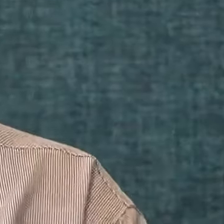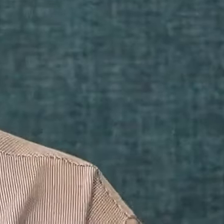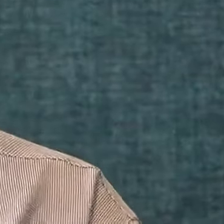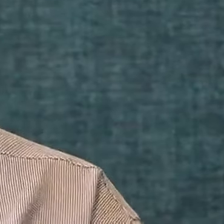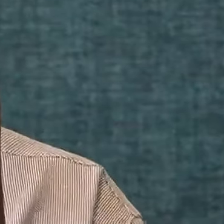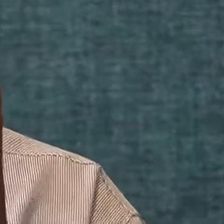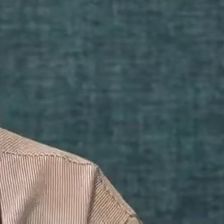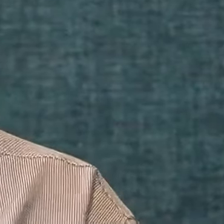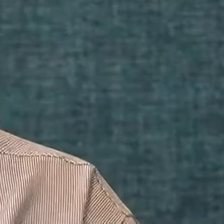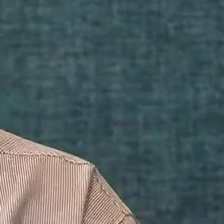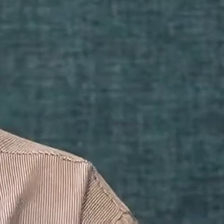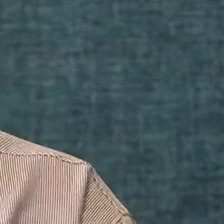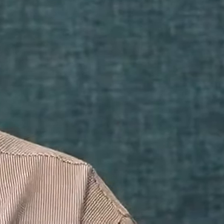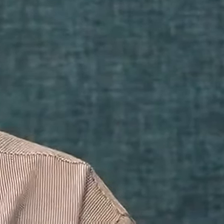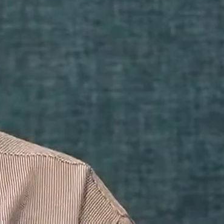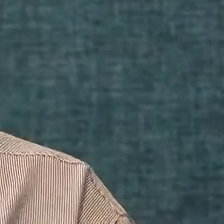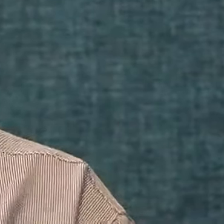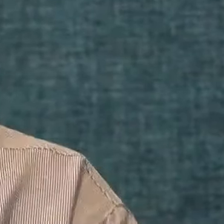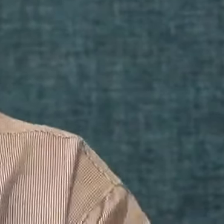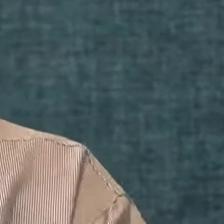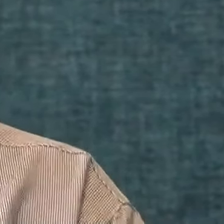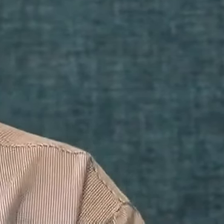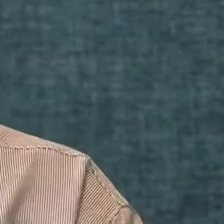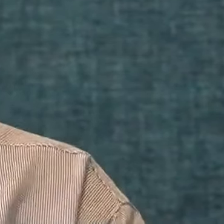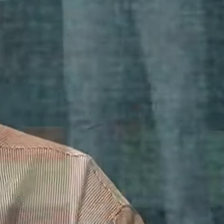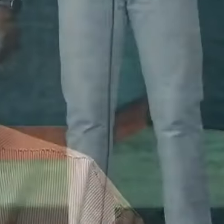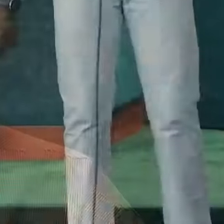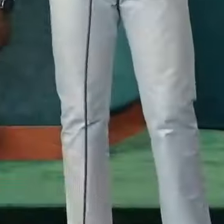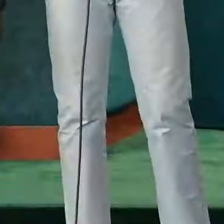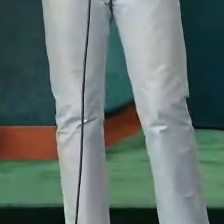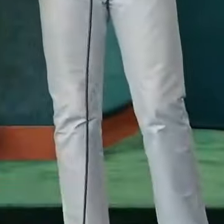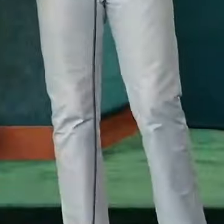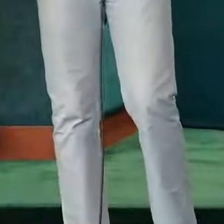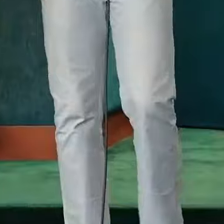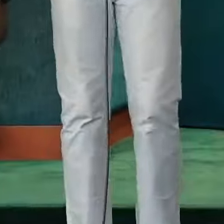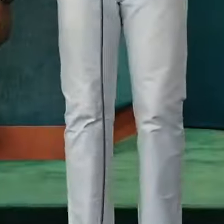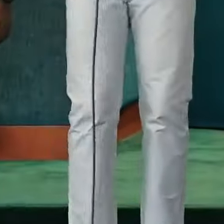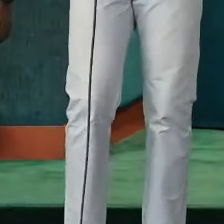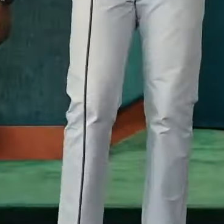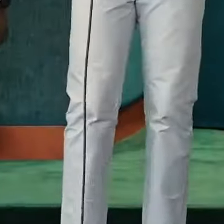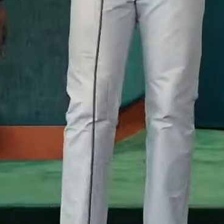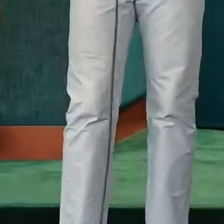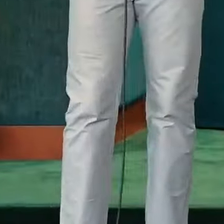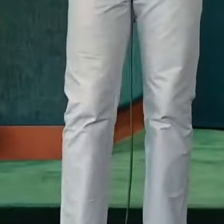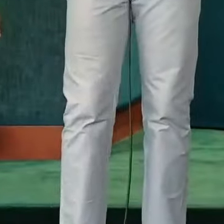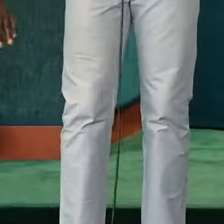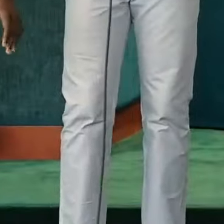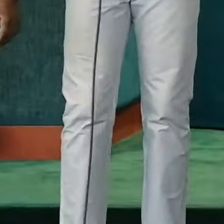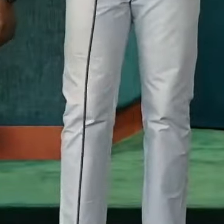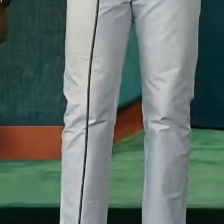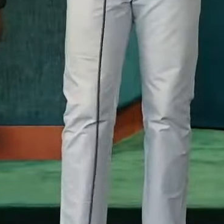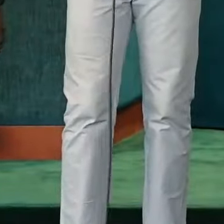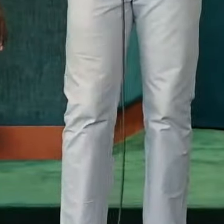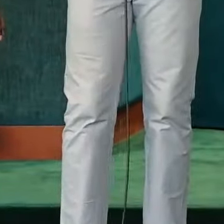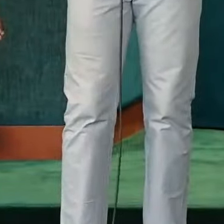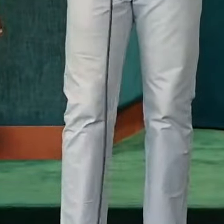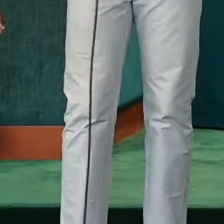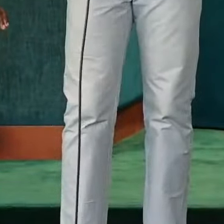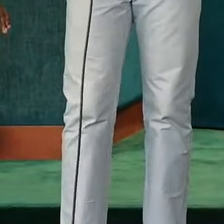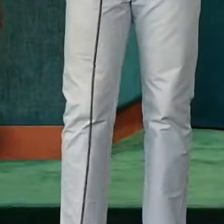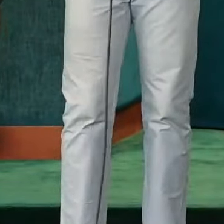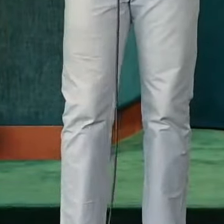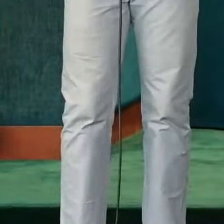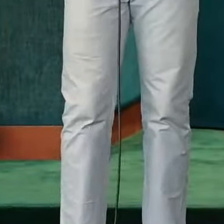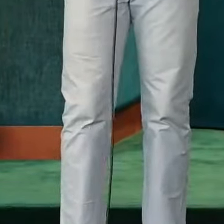Heavenly comfort brought, whate'er I do, where'er I